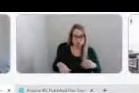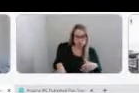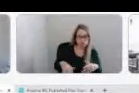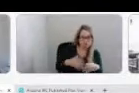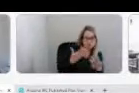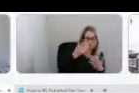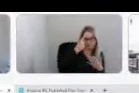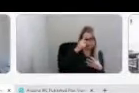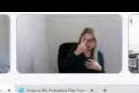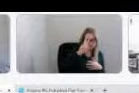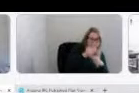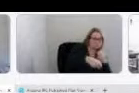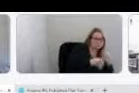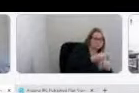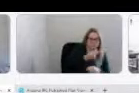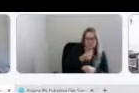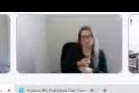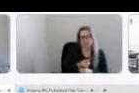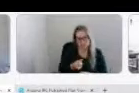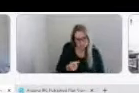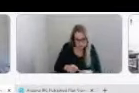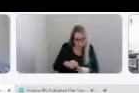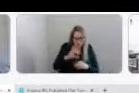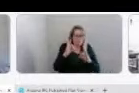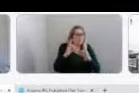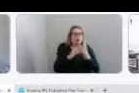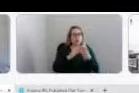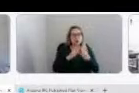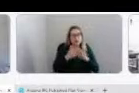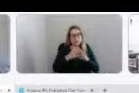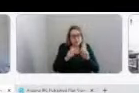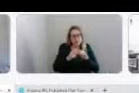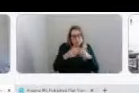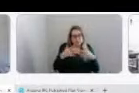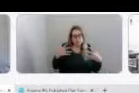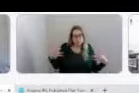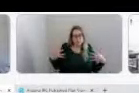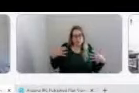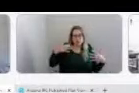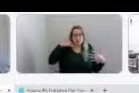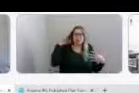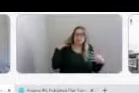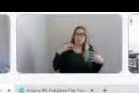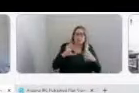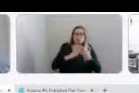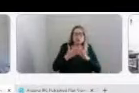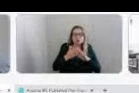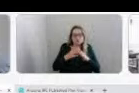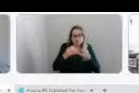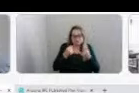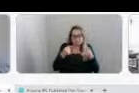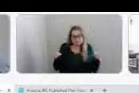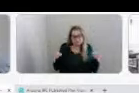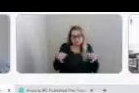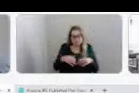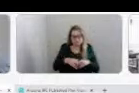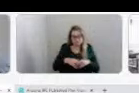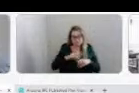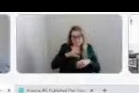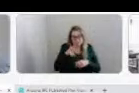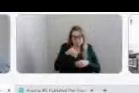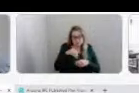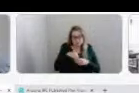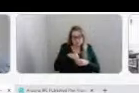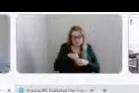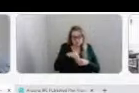years the flysafe community expands way beyond our city boundaries and includes